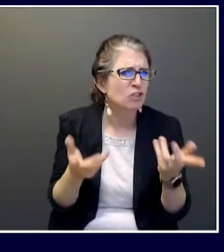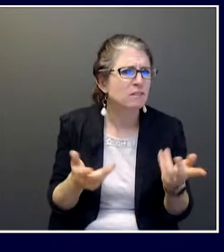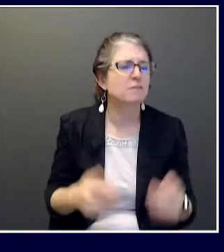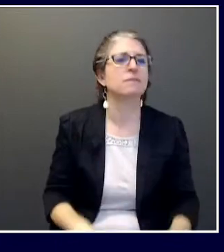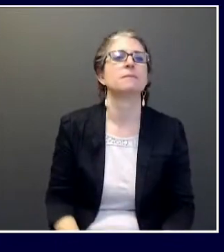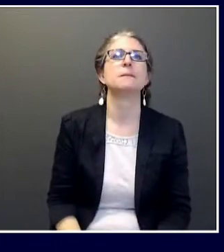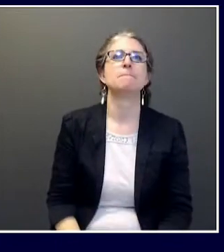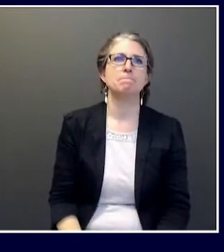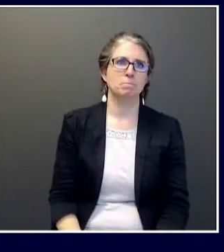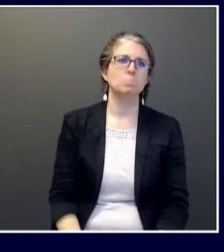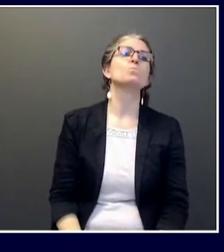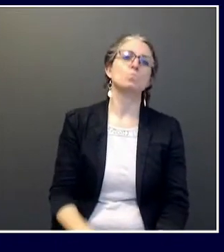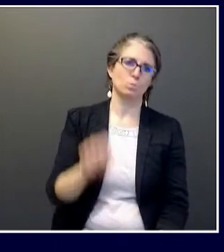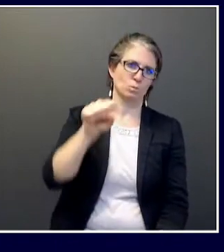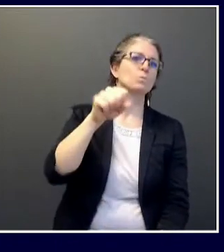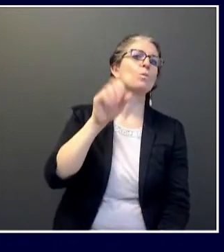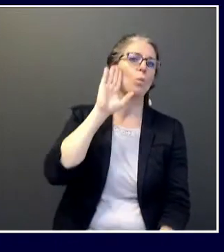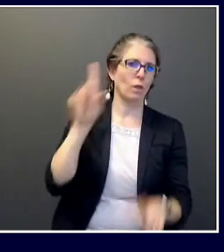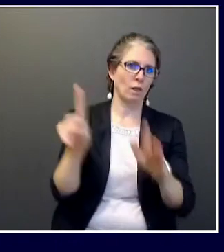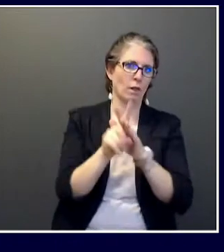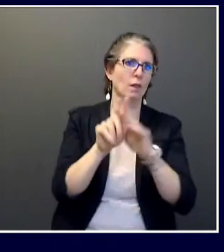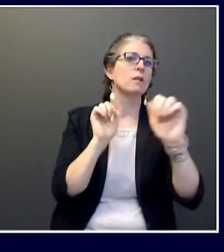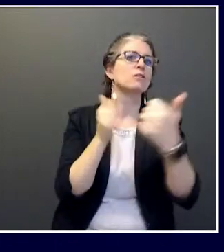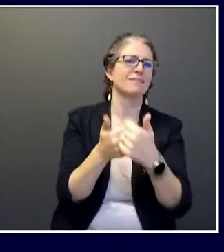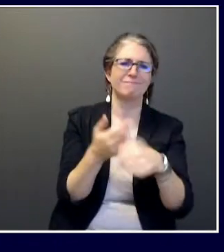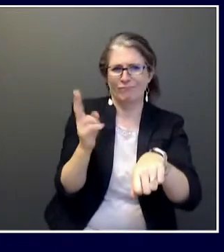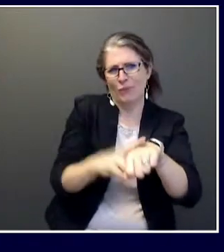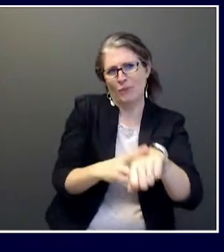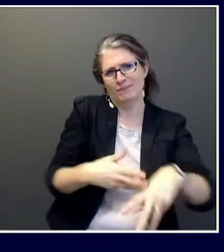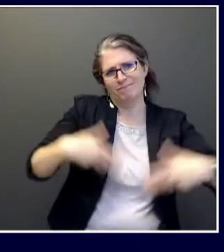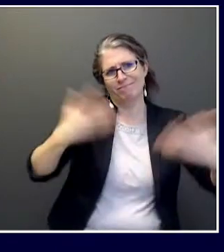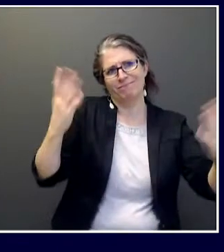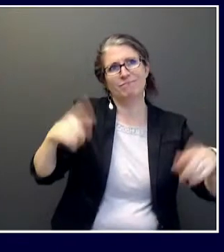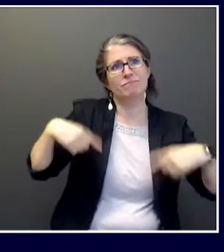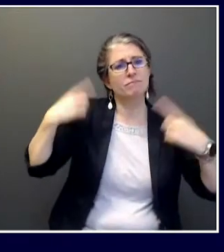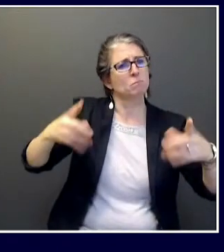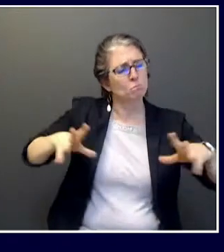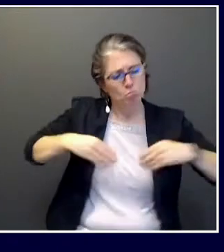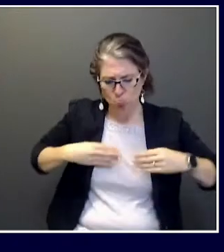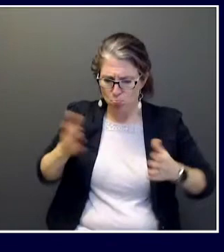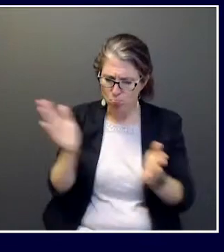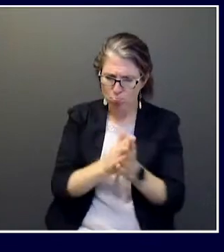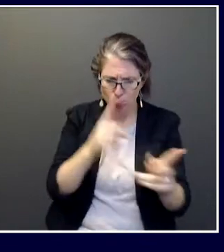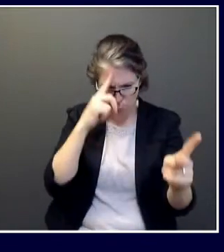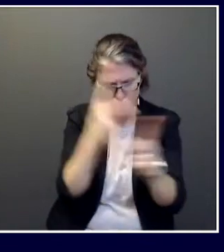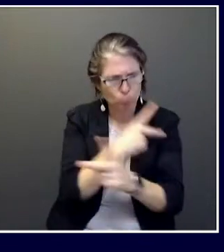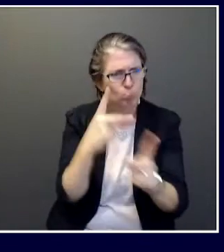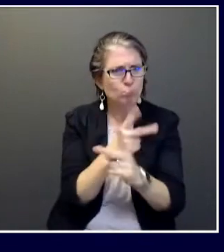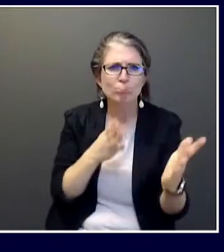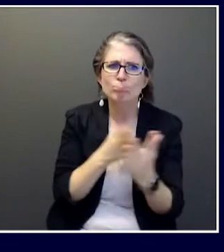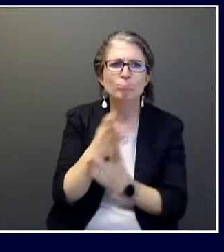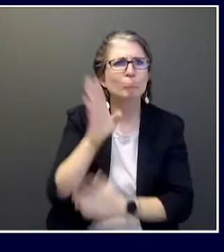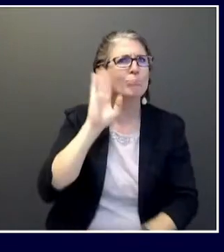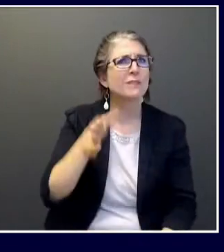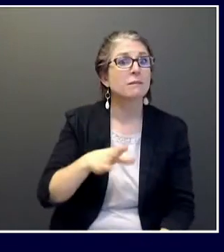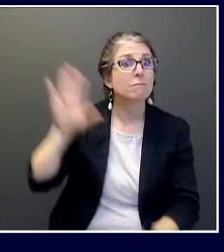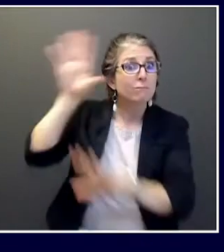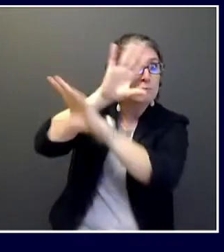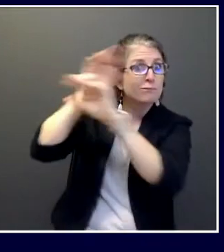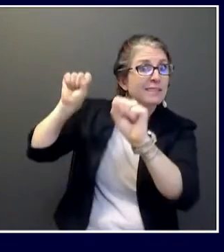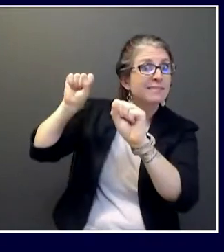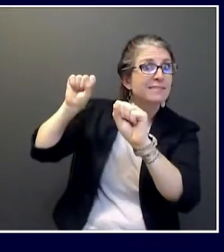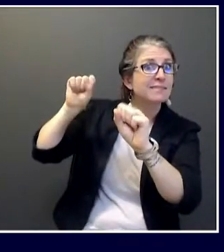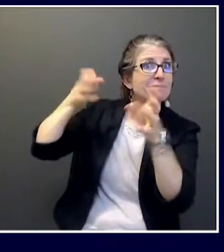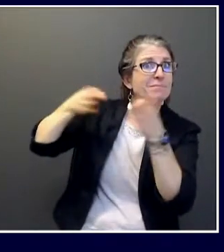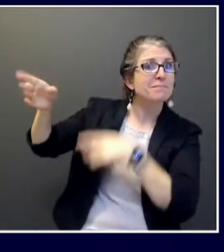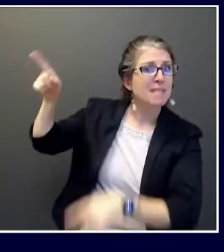the task. I'll talk about this in a minute. In terms of the Biden administration's plan, we reviewed that plan and we're delighted to see that